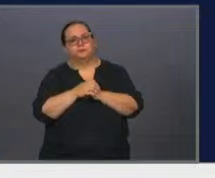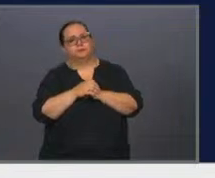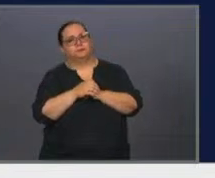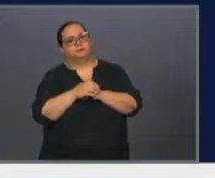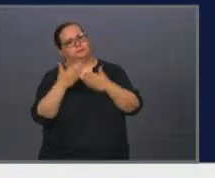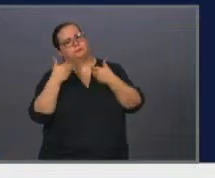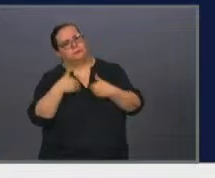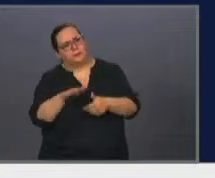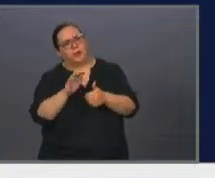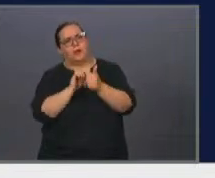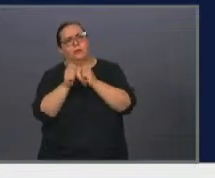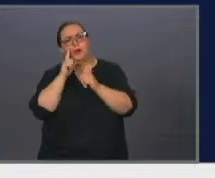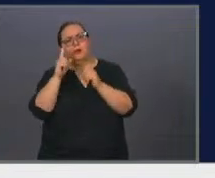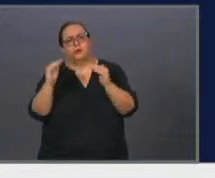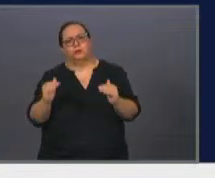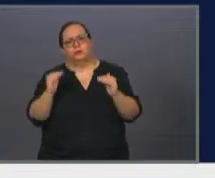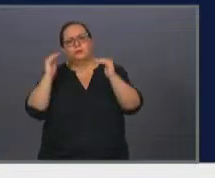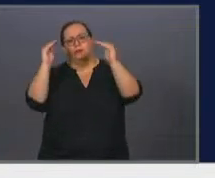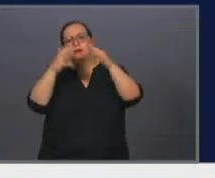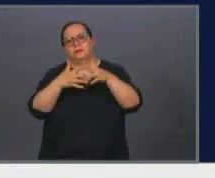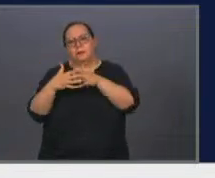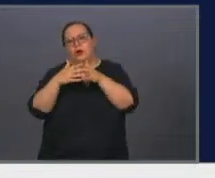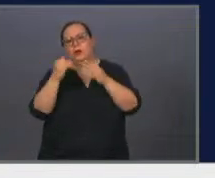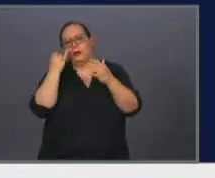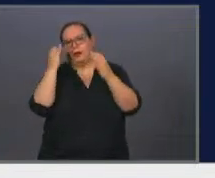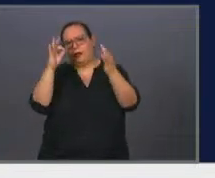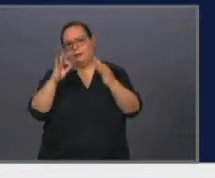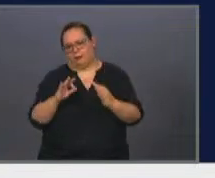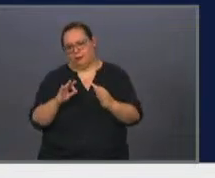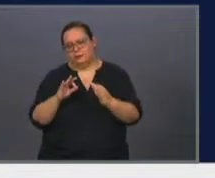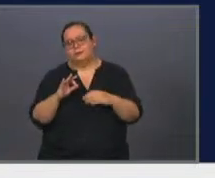I'm running to advance American ideals.